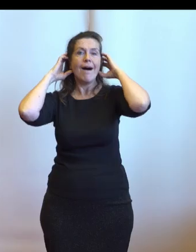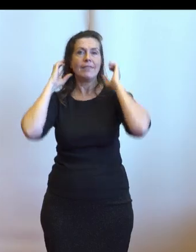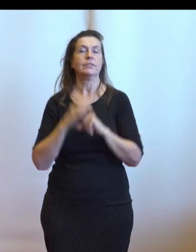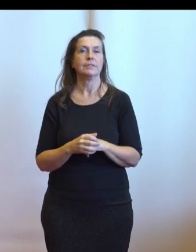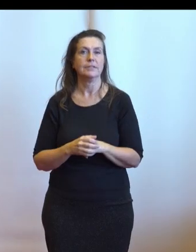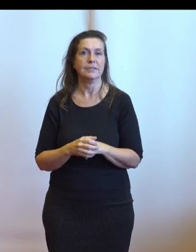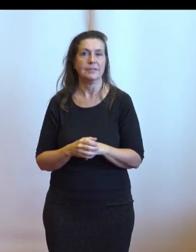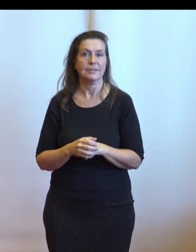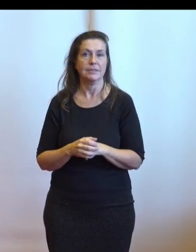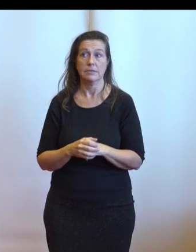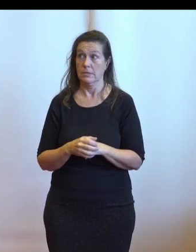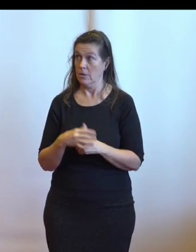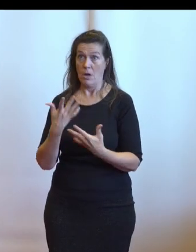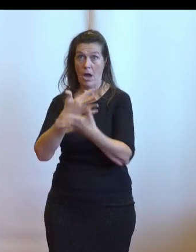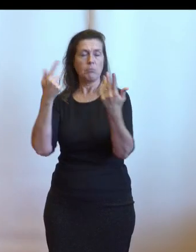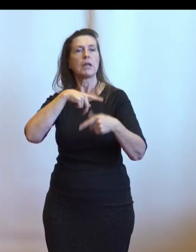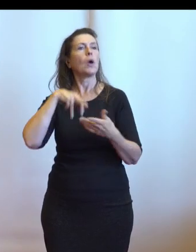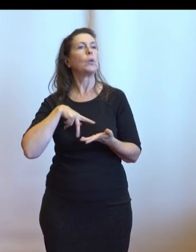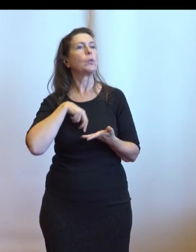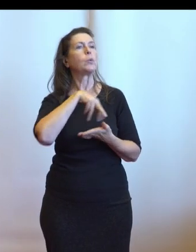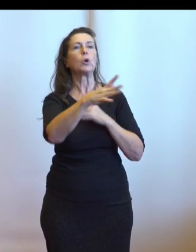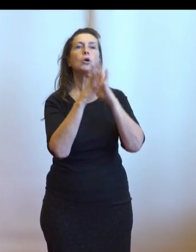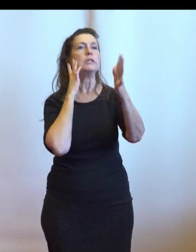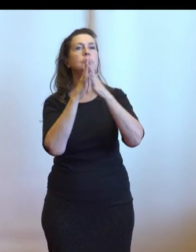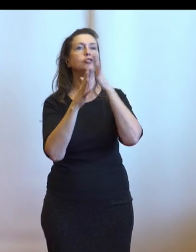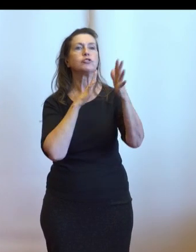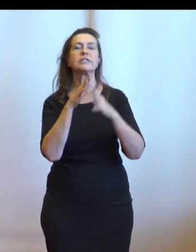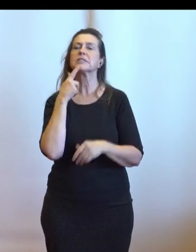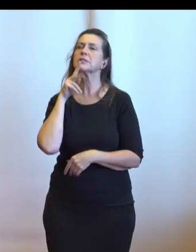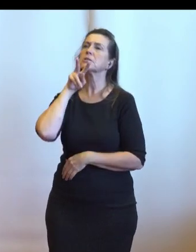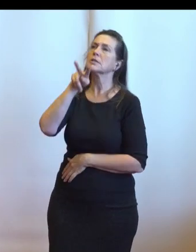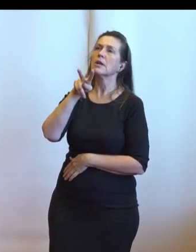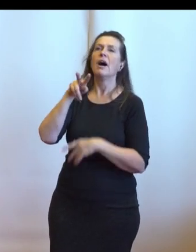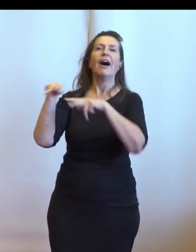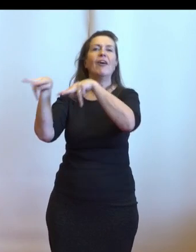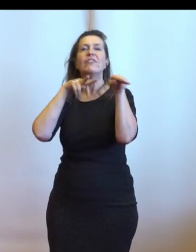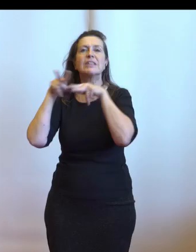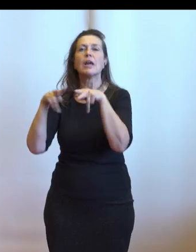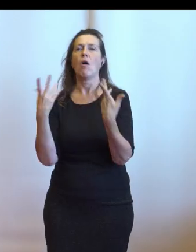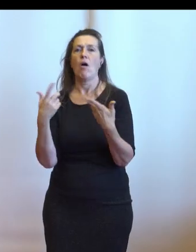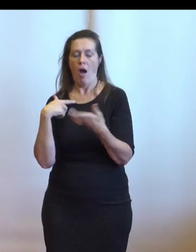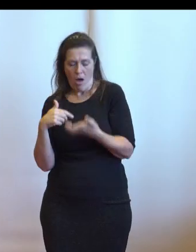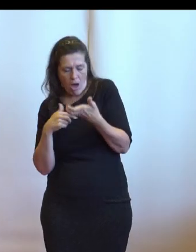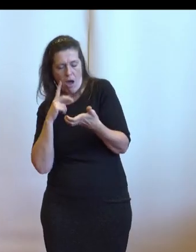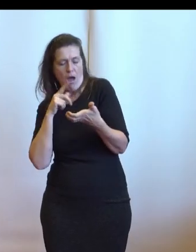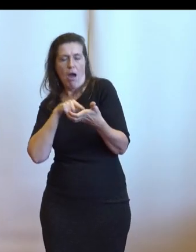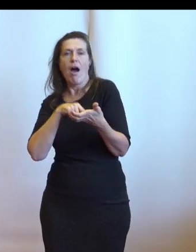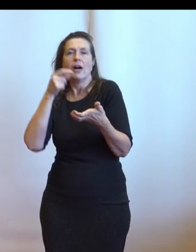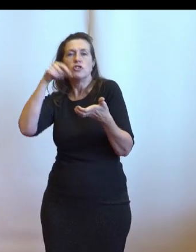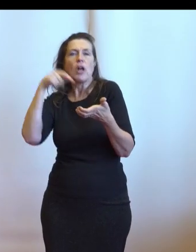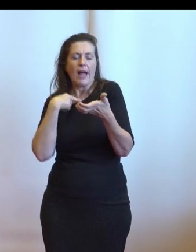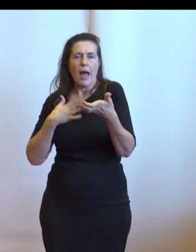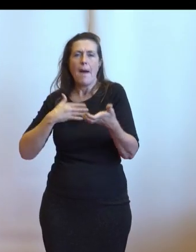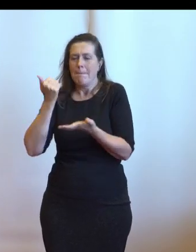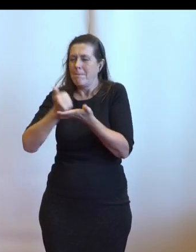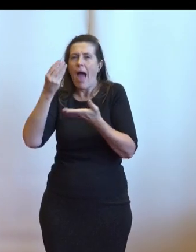us often walk down the street whilst watching videos or checking our bank balances? All of those things